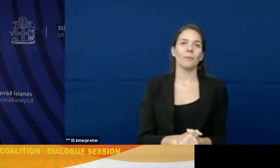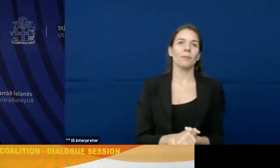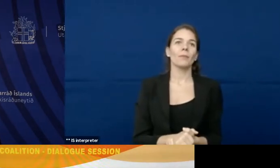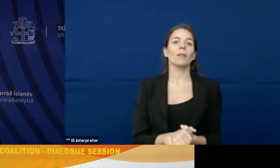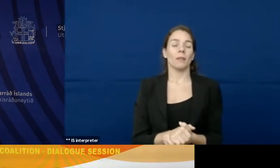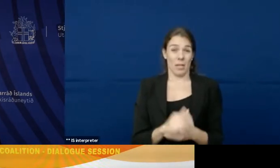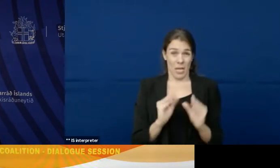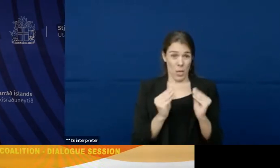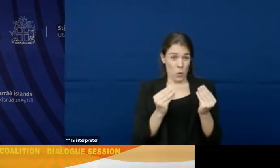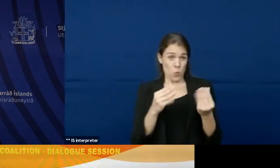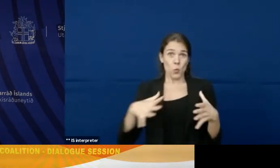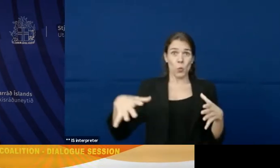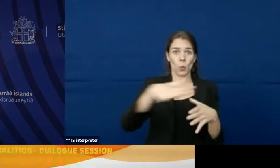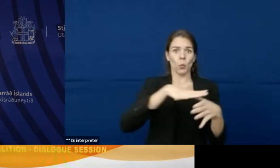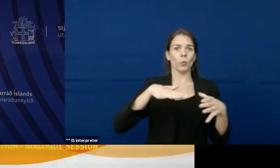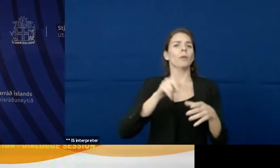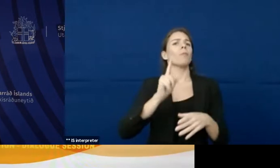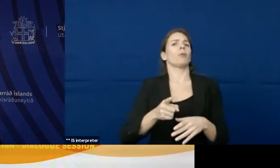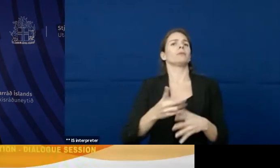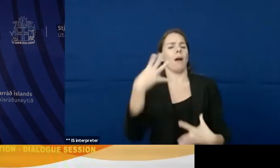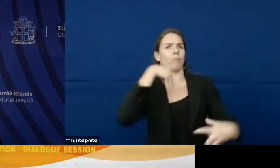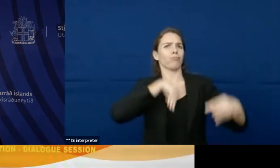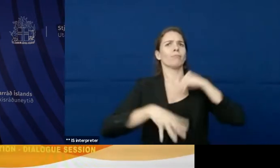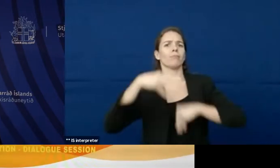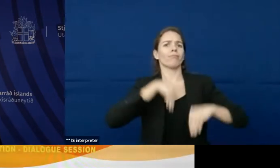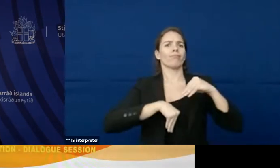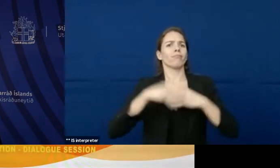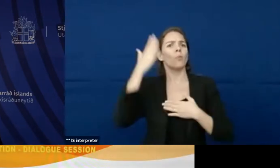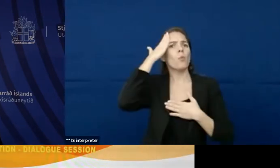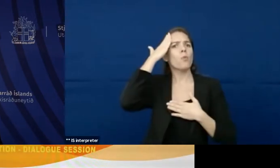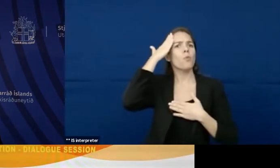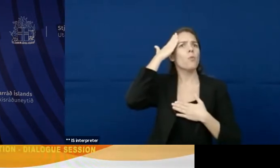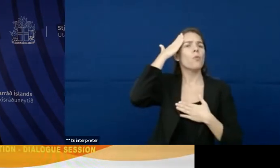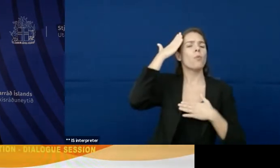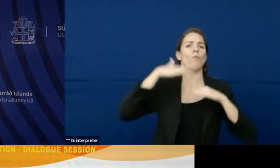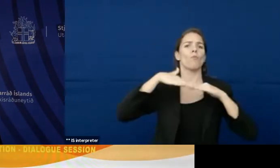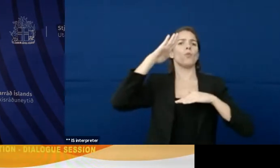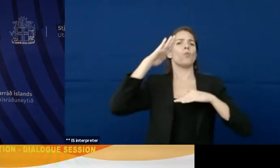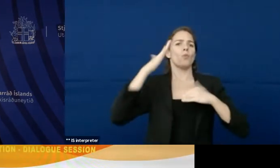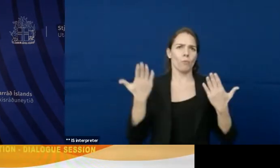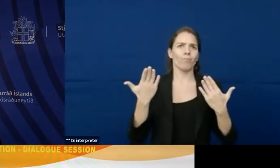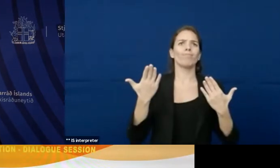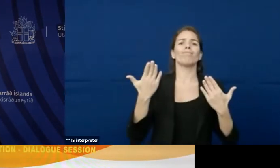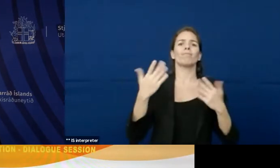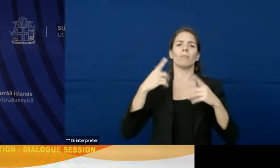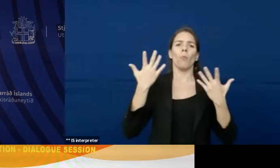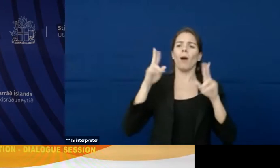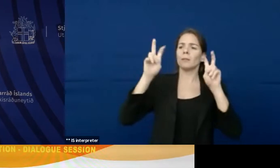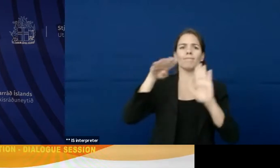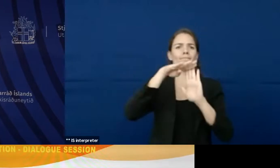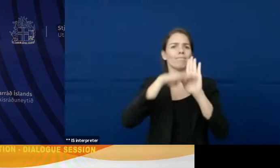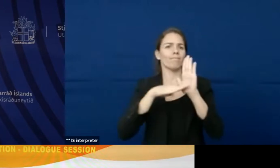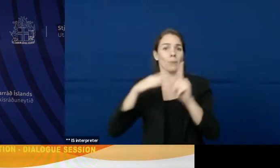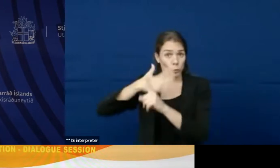It is also critical to engage men and boys in prevention efforts, and especially in our work